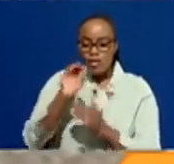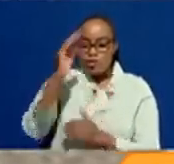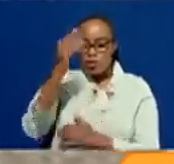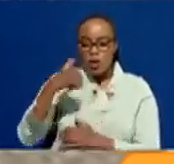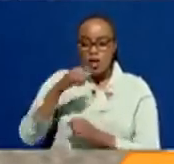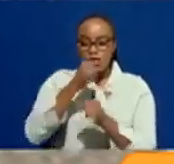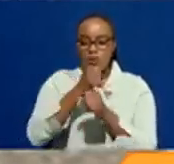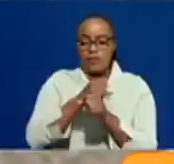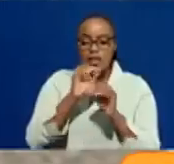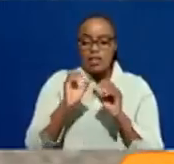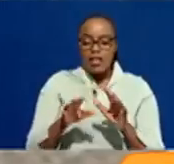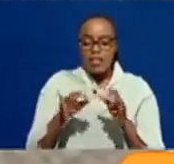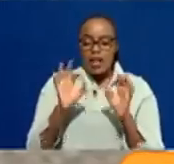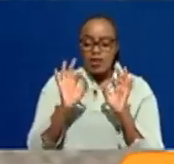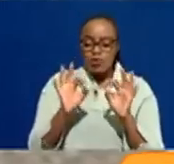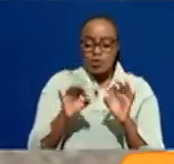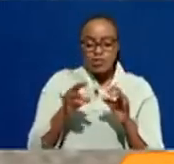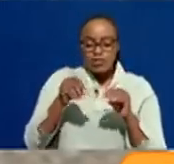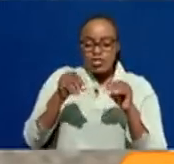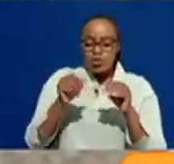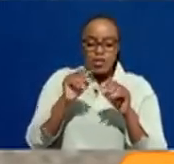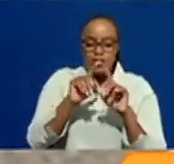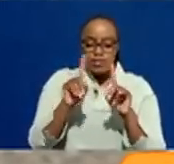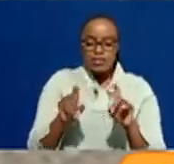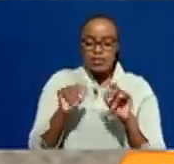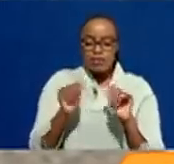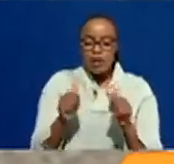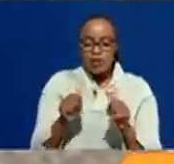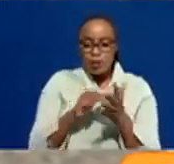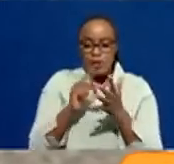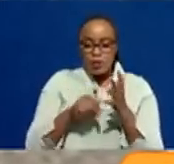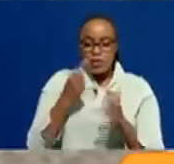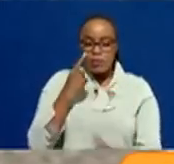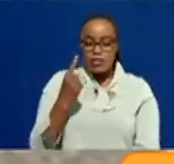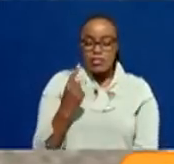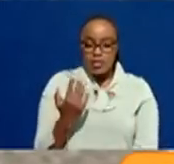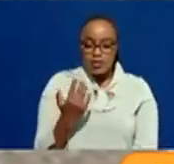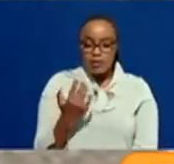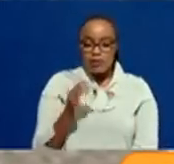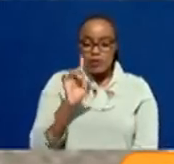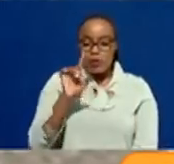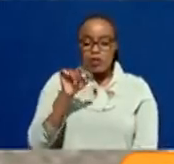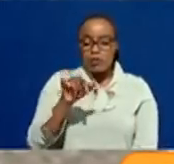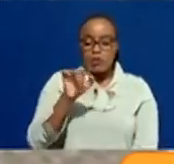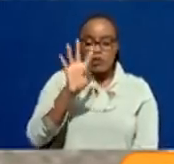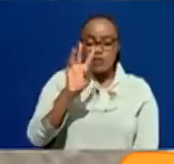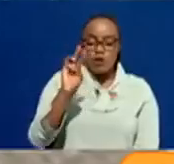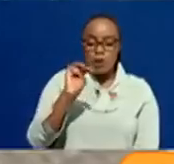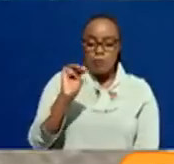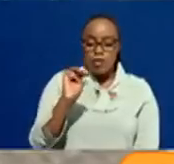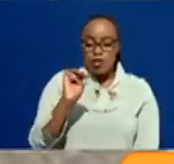not done credible soil testing to begin with. So now I see this 1.4